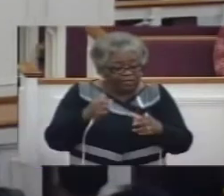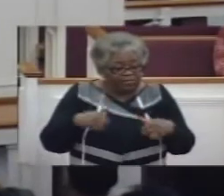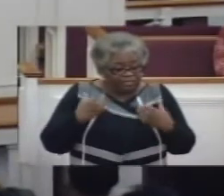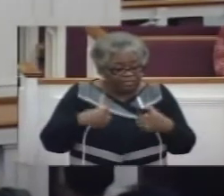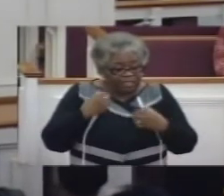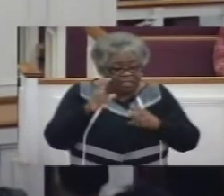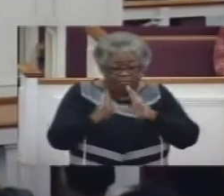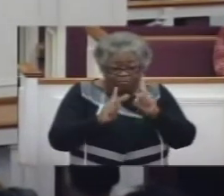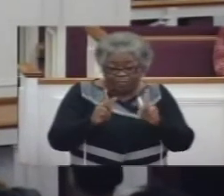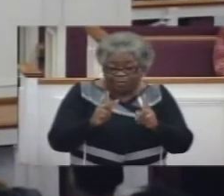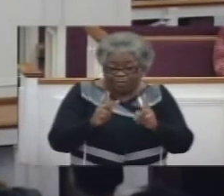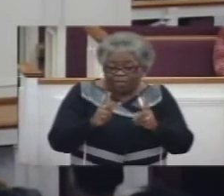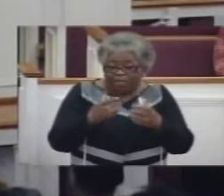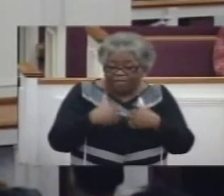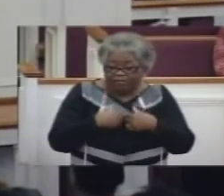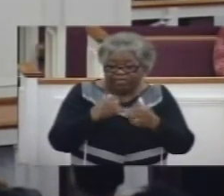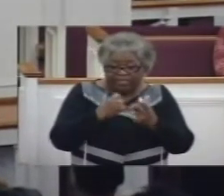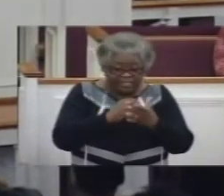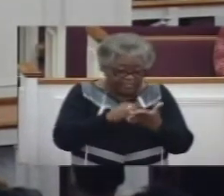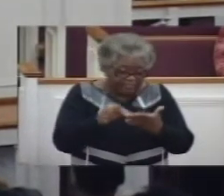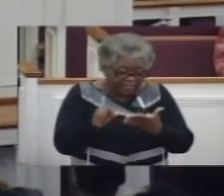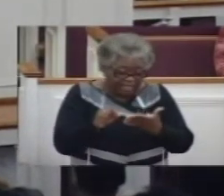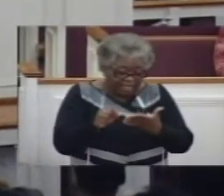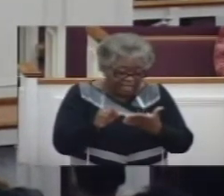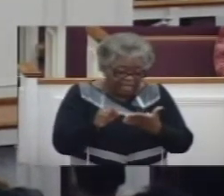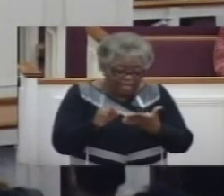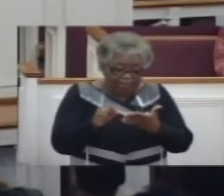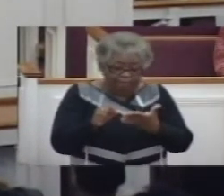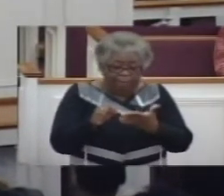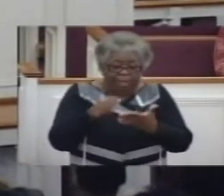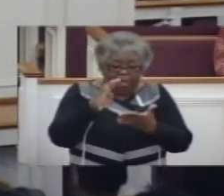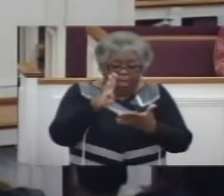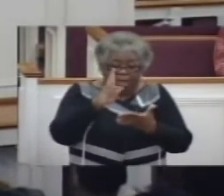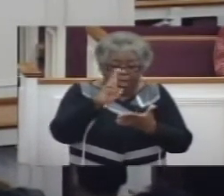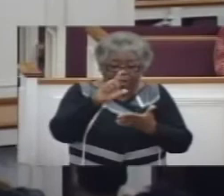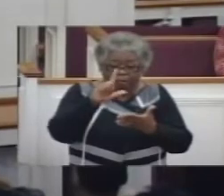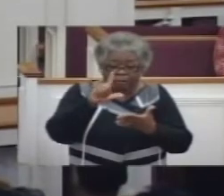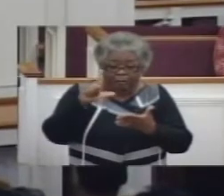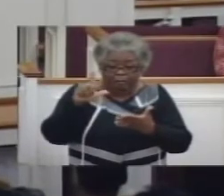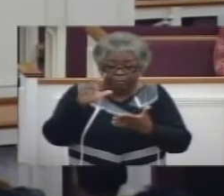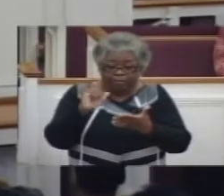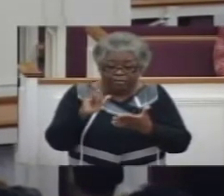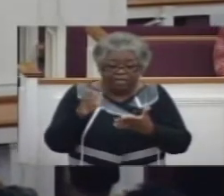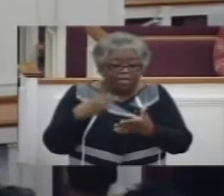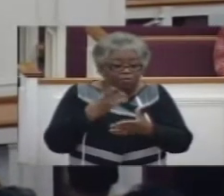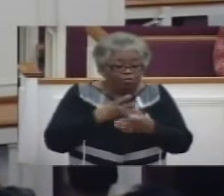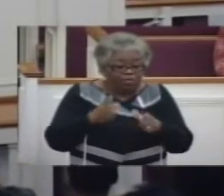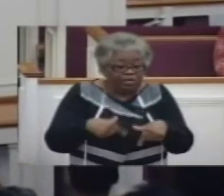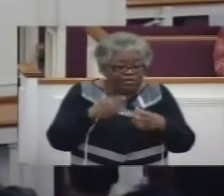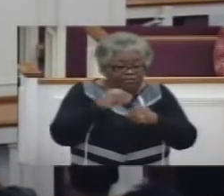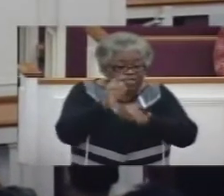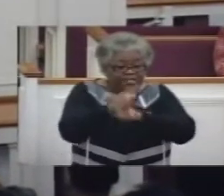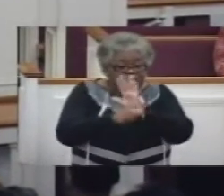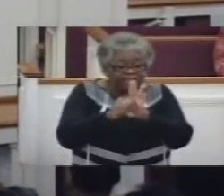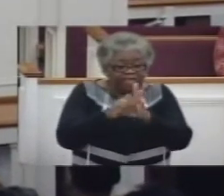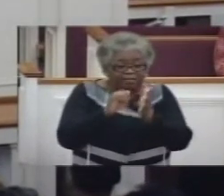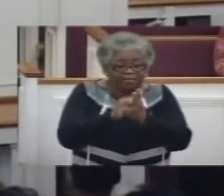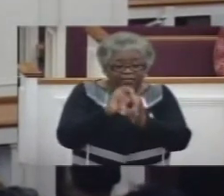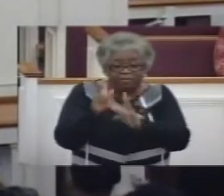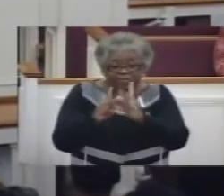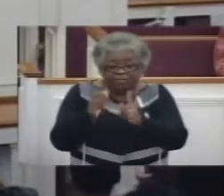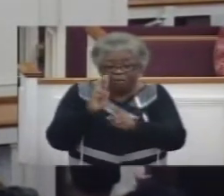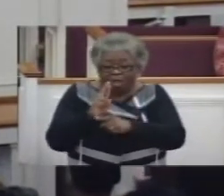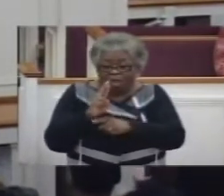holding it up, it said, a bully. Otherwise, we're living in a time when people